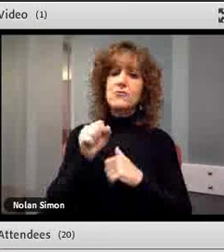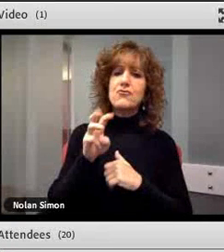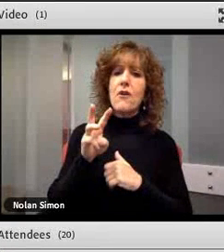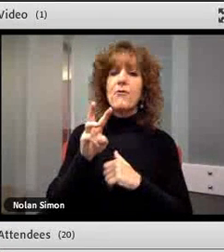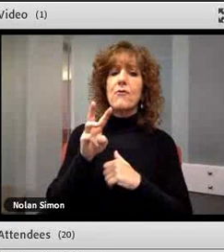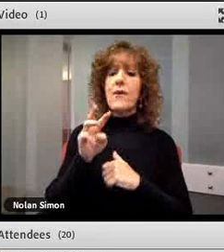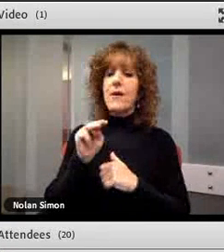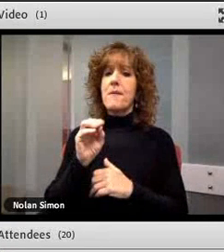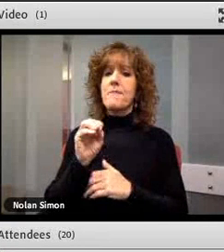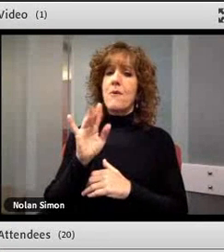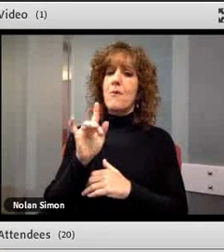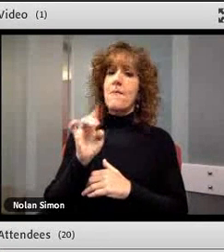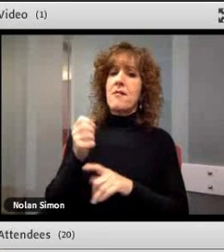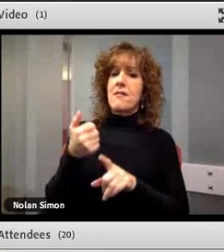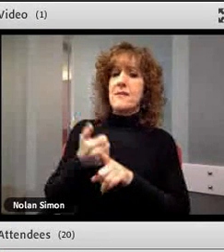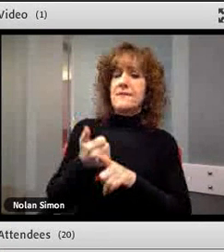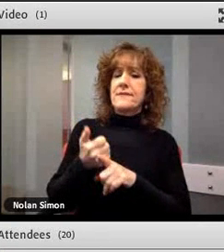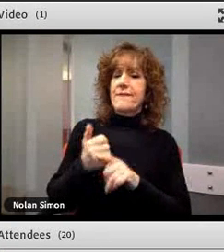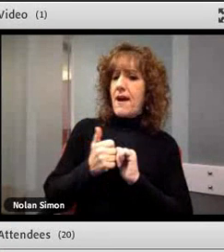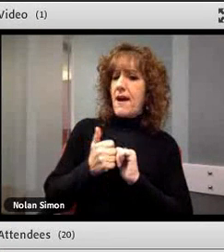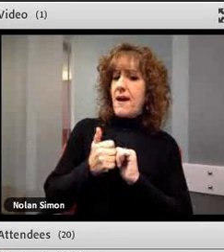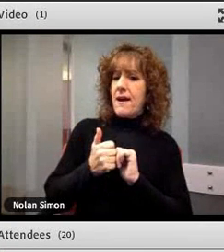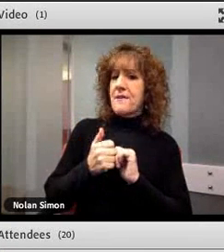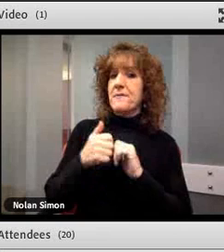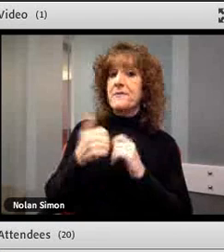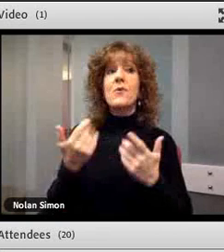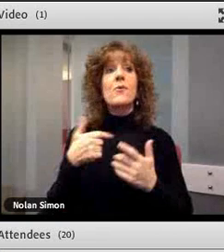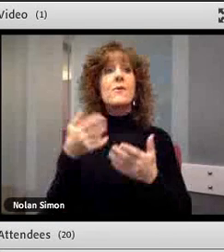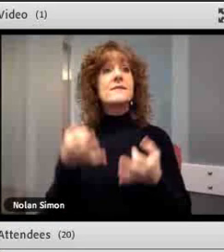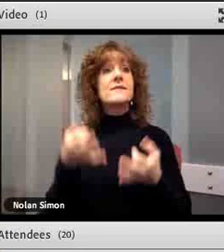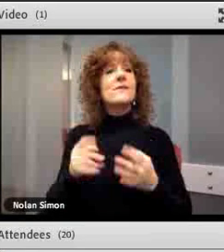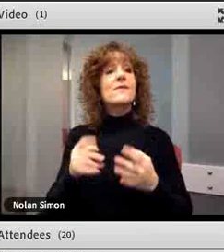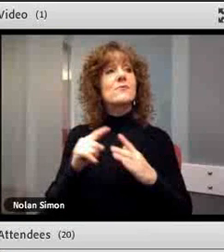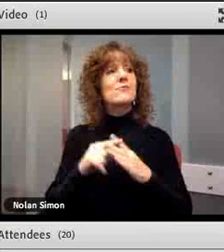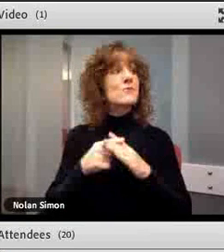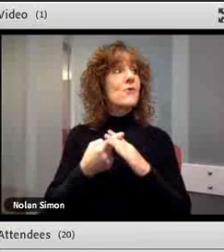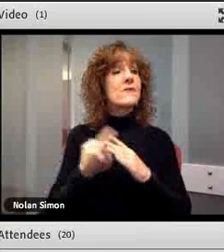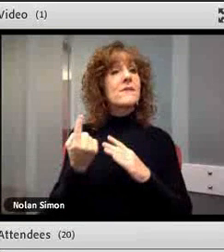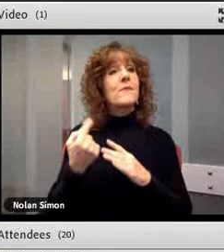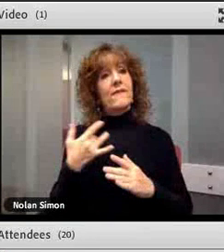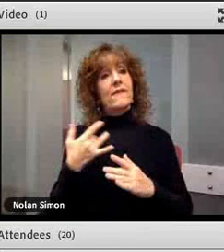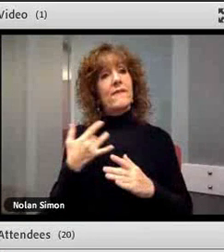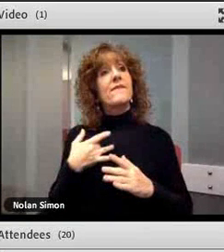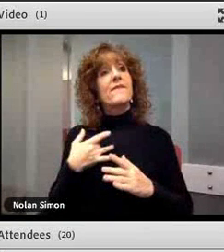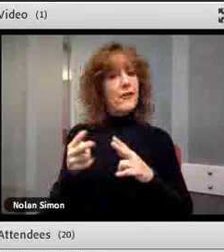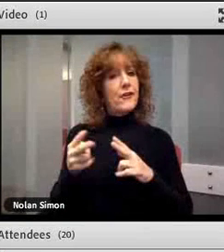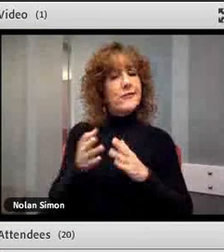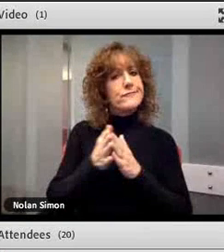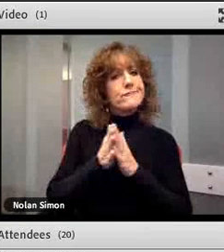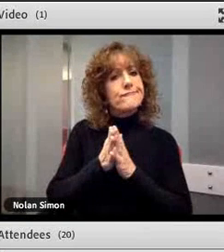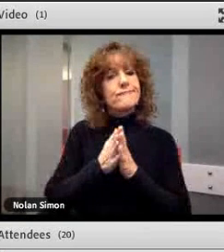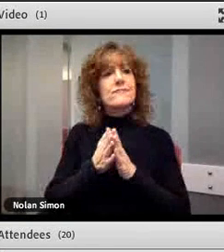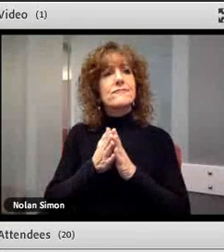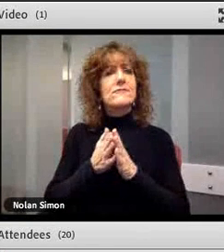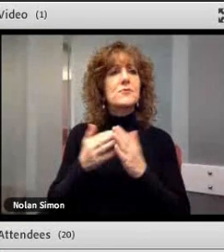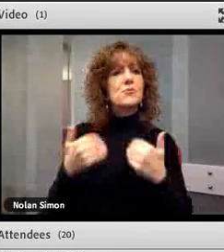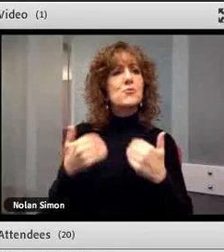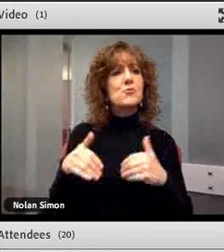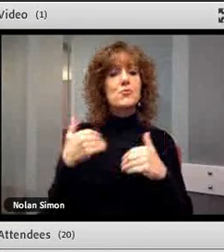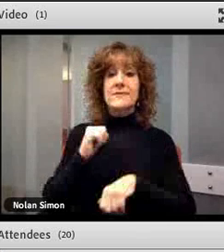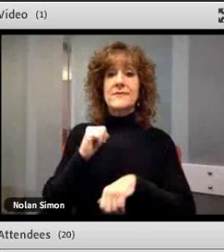we decided that we were going to embark on something that we thought was very ambitious, which was to set up a